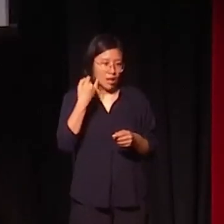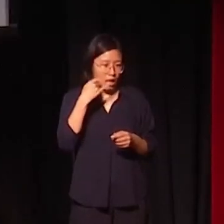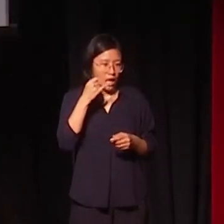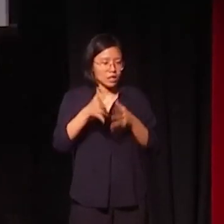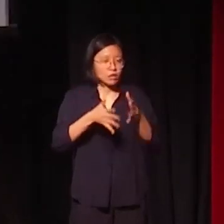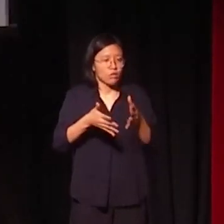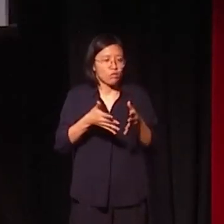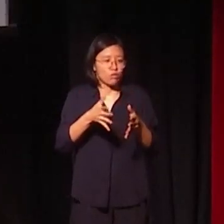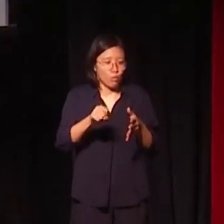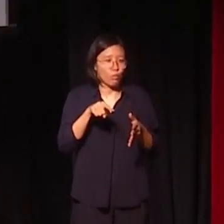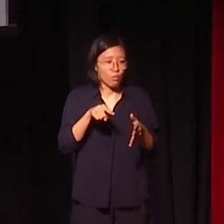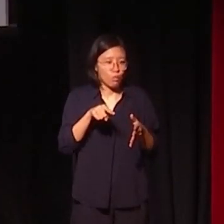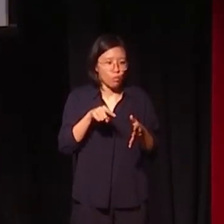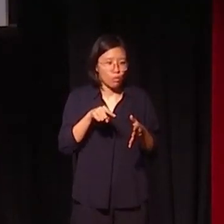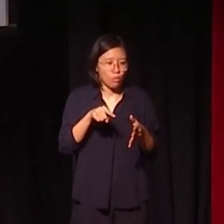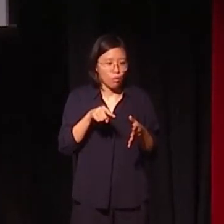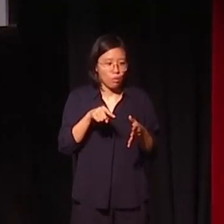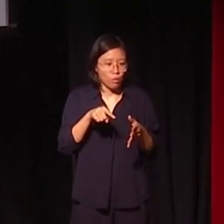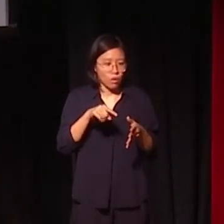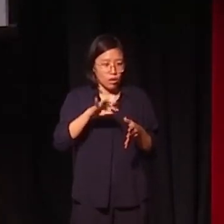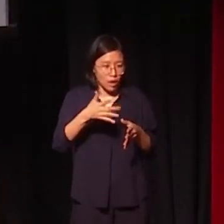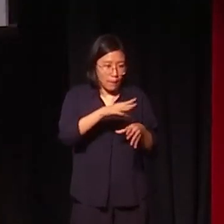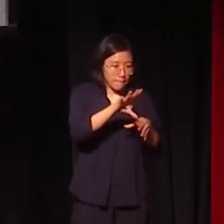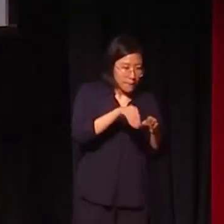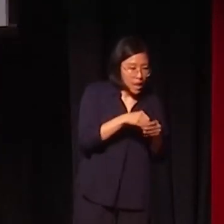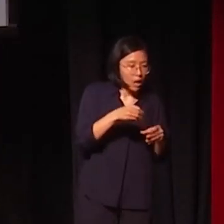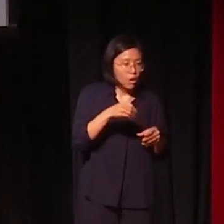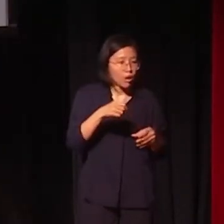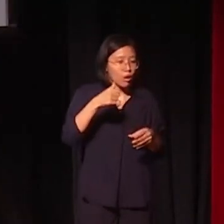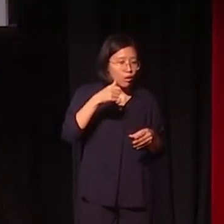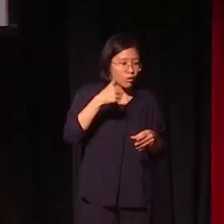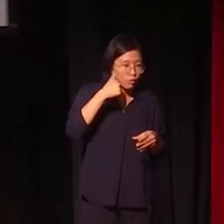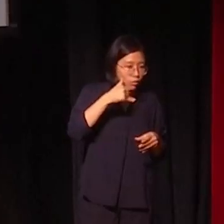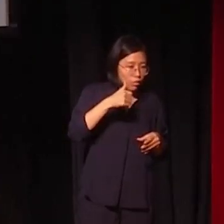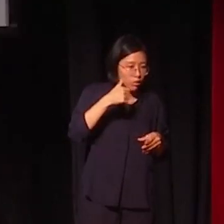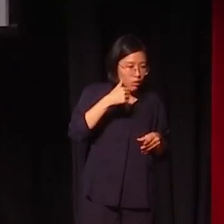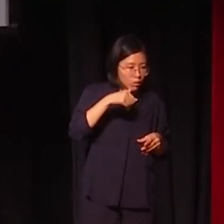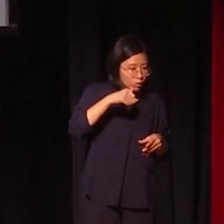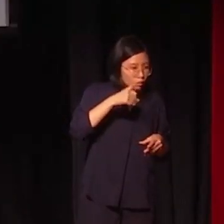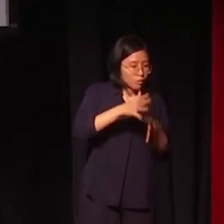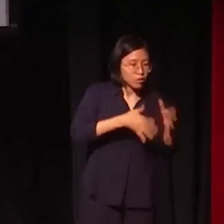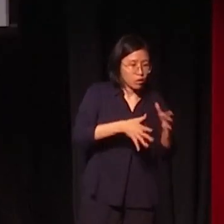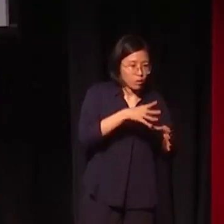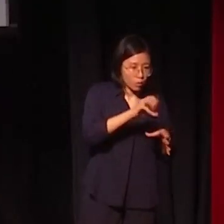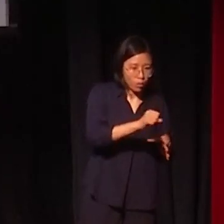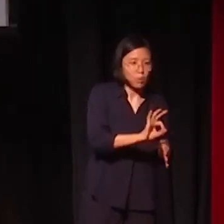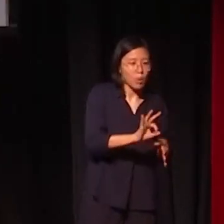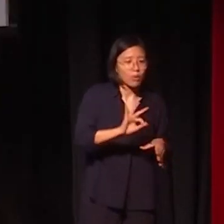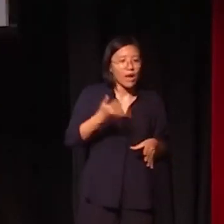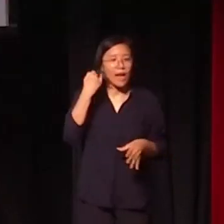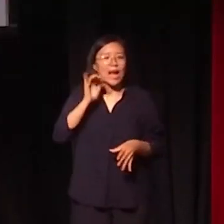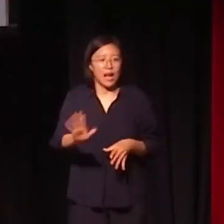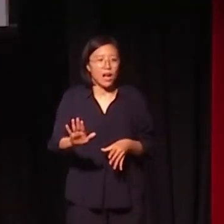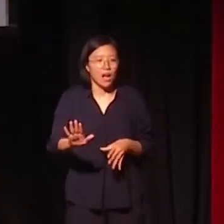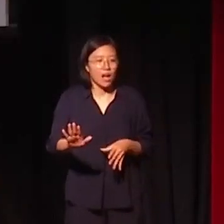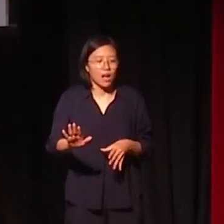taking into account deaf or hard of hearing people that don't use sign language. That's an even bigger number, but this is people who choose to use sign language or prefer to